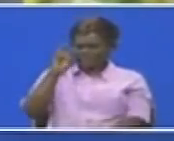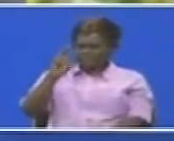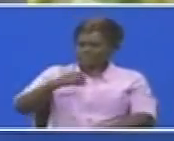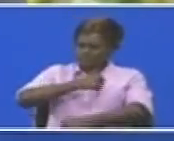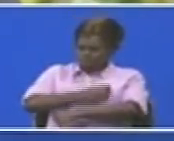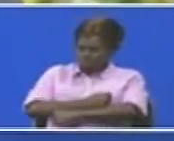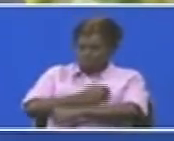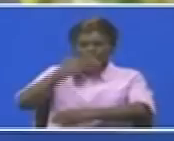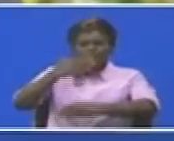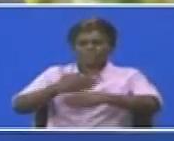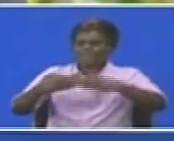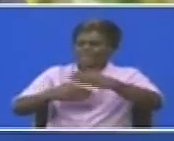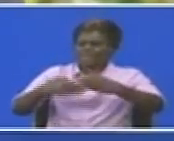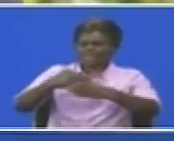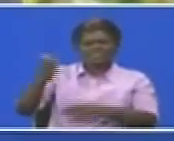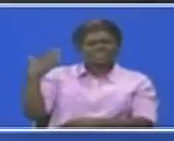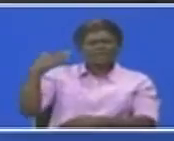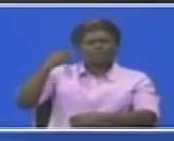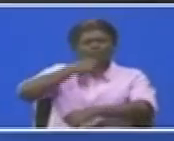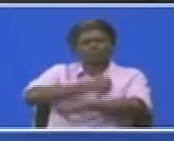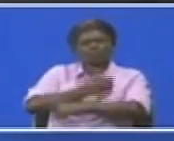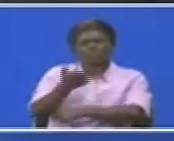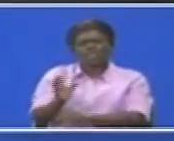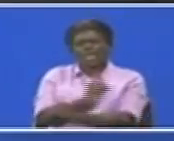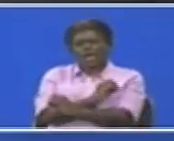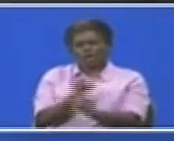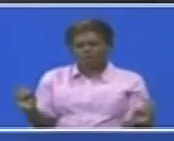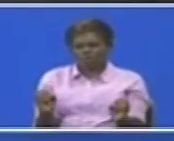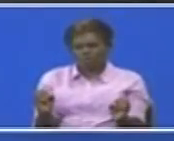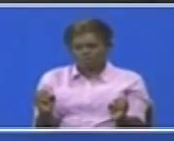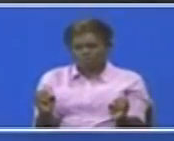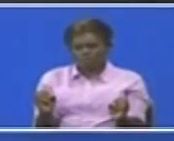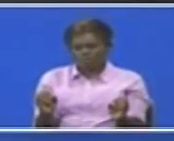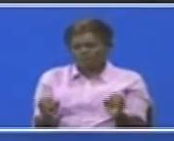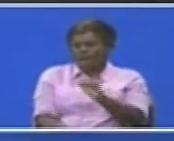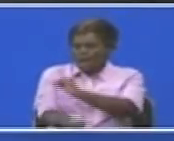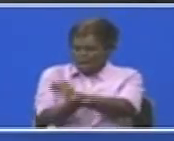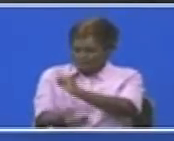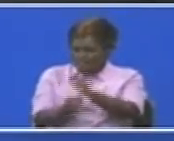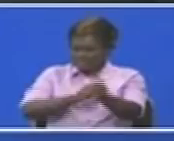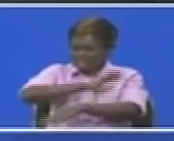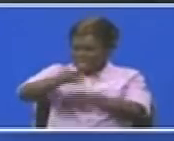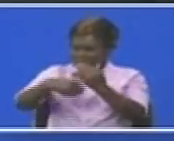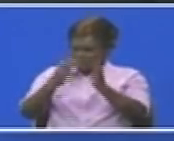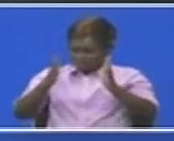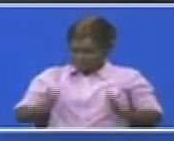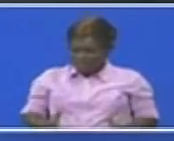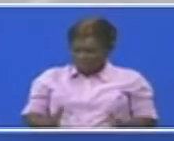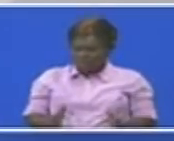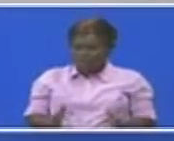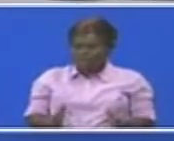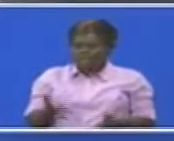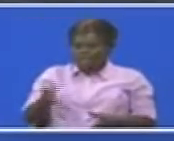shule zimejengwa wakati huo shule za serikali hazikuwepo. The parting shot from Justus is that everyone has a Mogadishu in their lives, so to